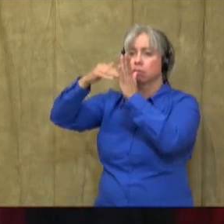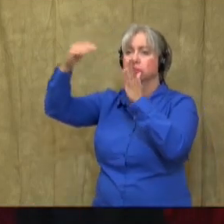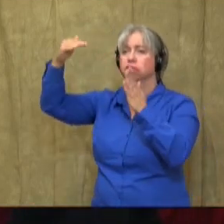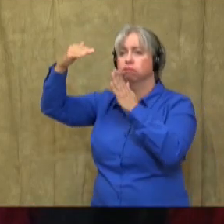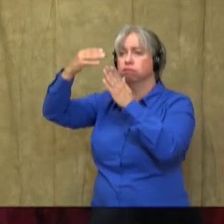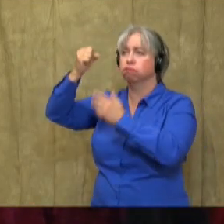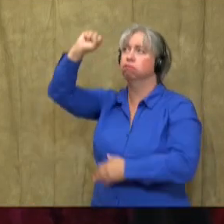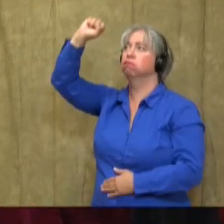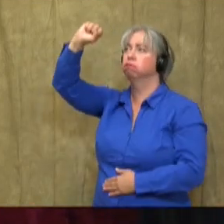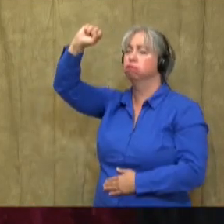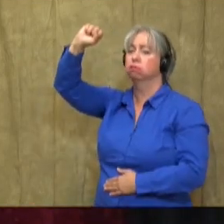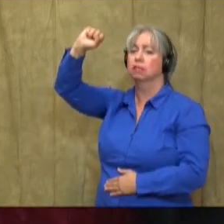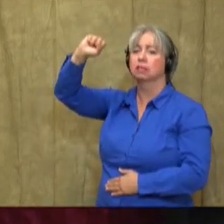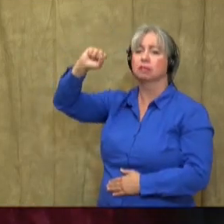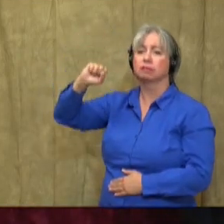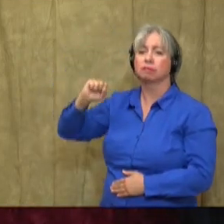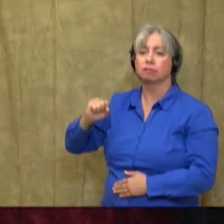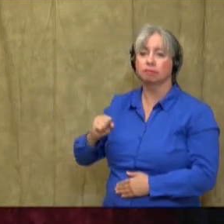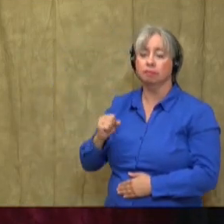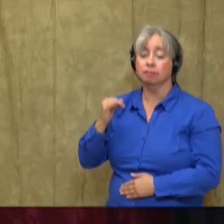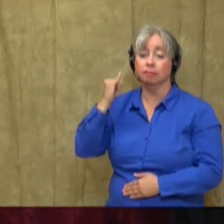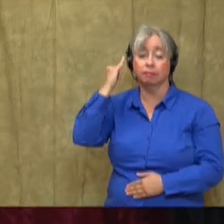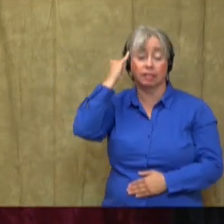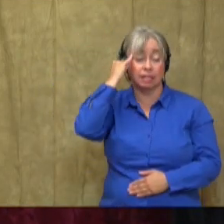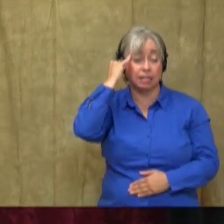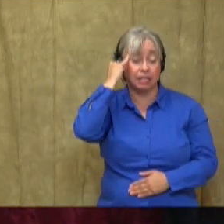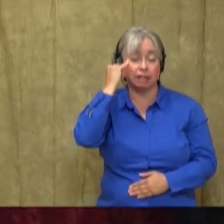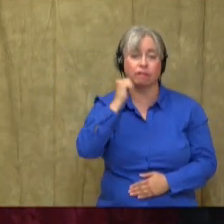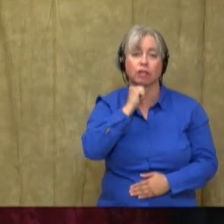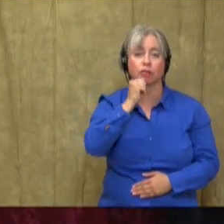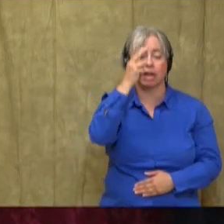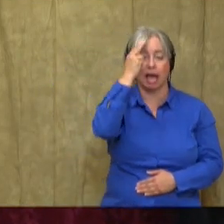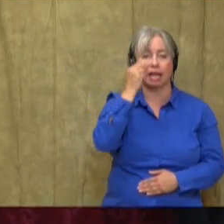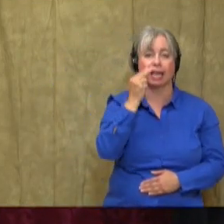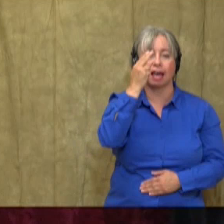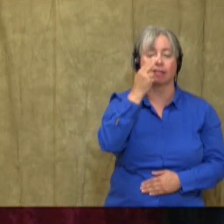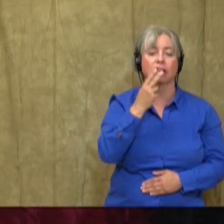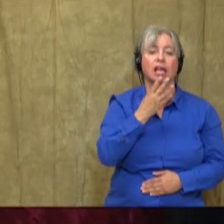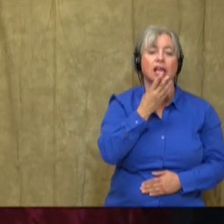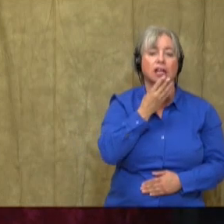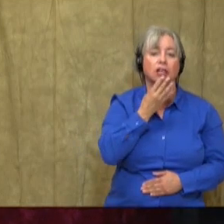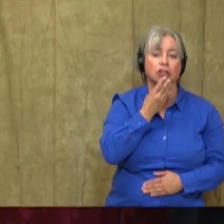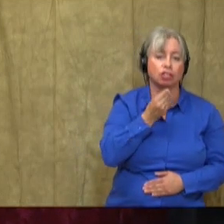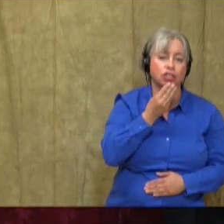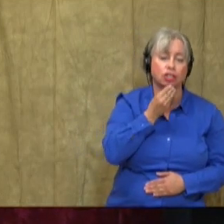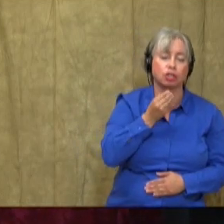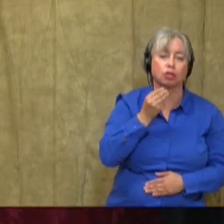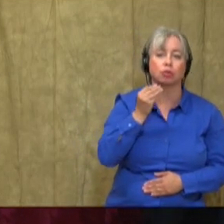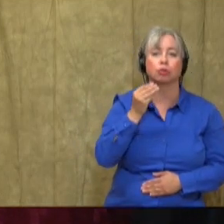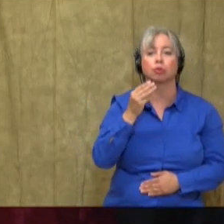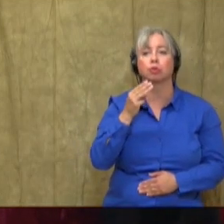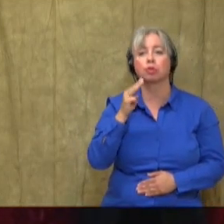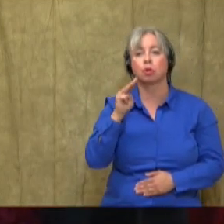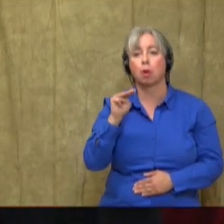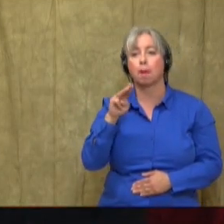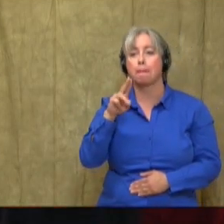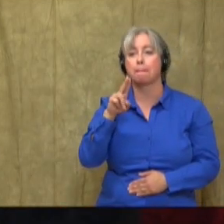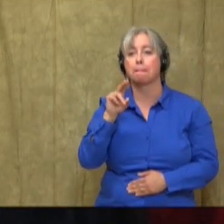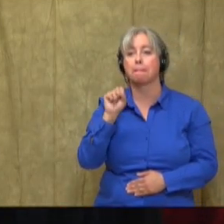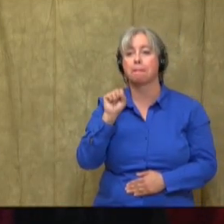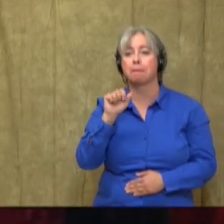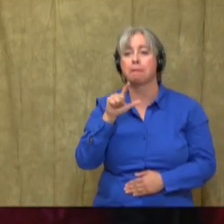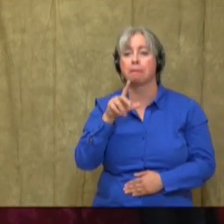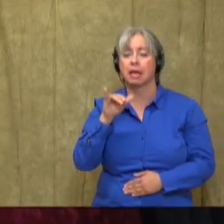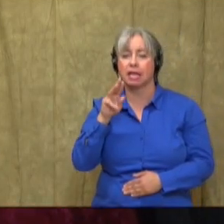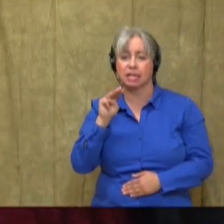thing. Anyone who was non-Catholic, that's Muslims and Jews, or anyone who went against the teachings of the church, was considered